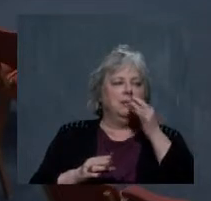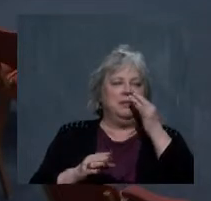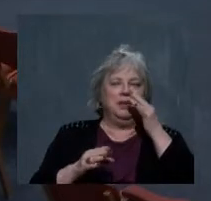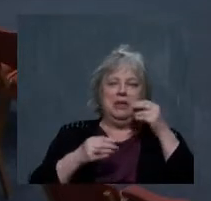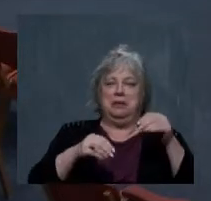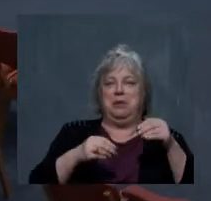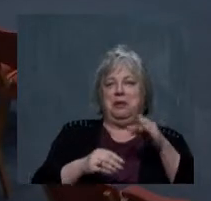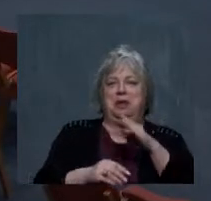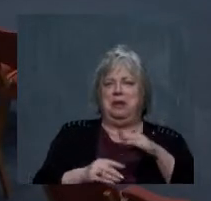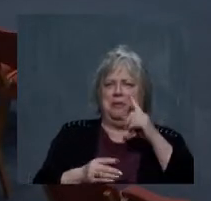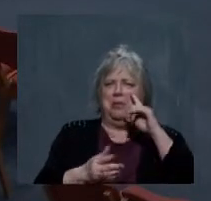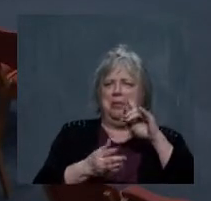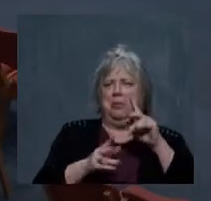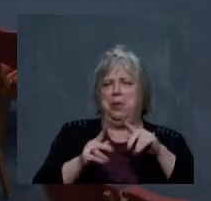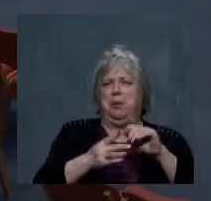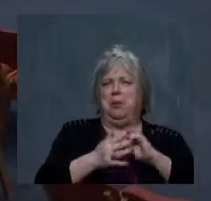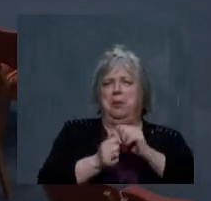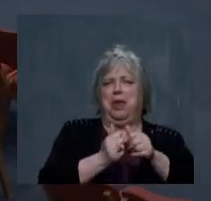But